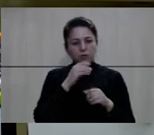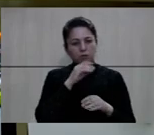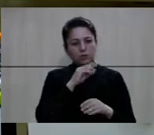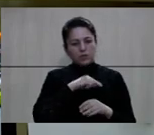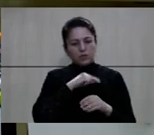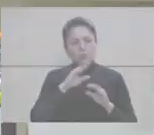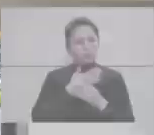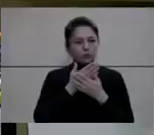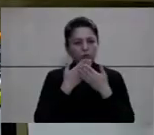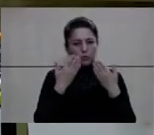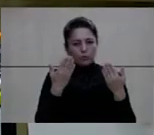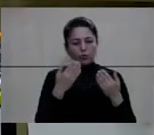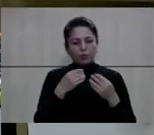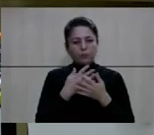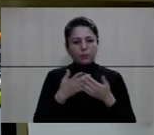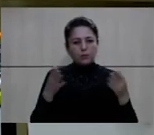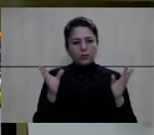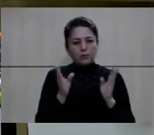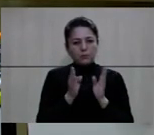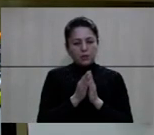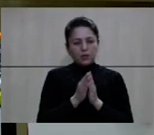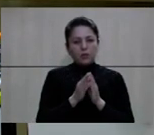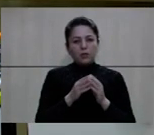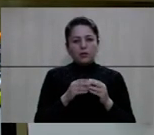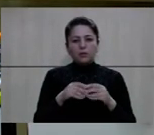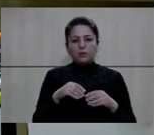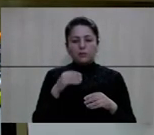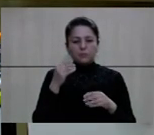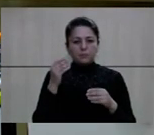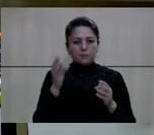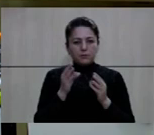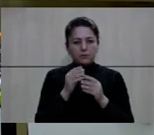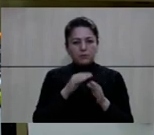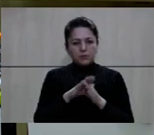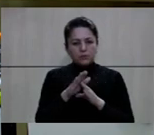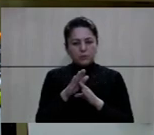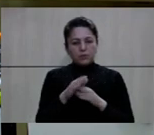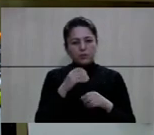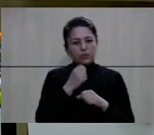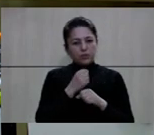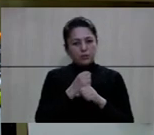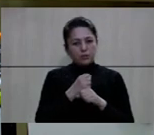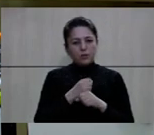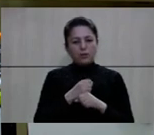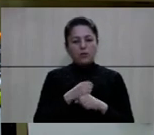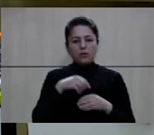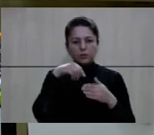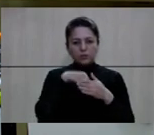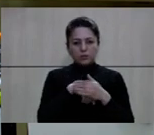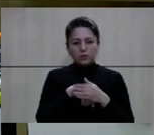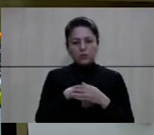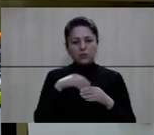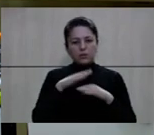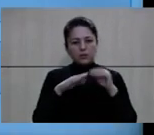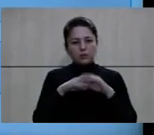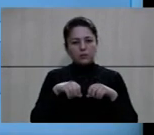jonli jonsiz predmetlar bilan birgalikda hamohang ravishda bajarayotgan ishlariga oid kasblar turlari